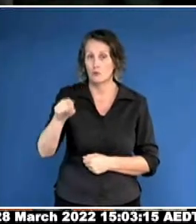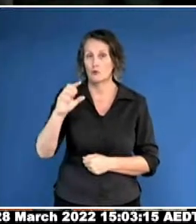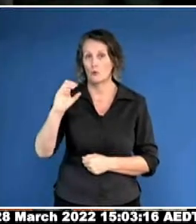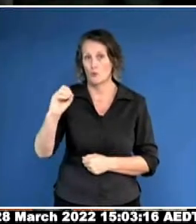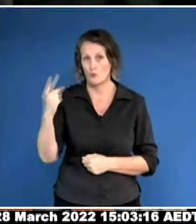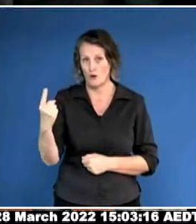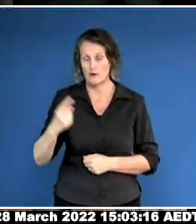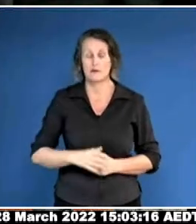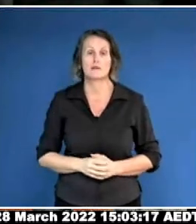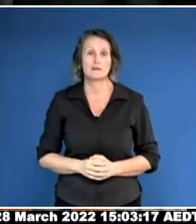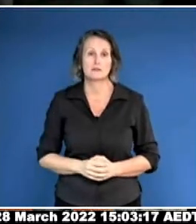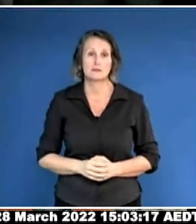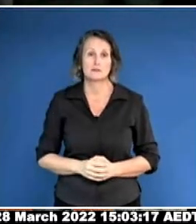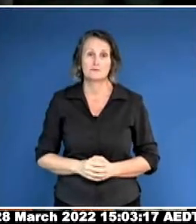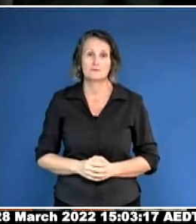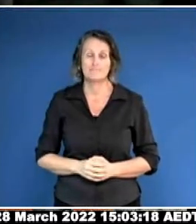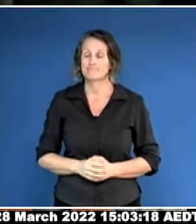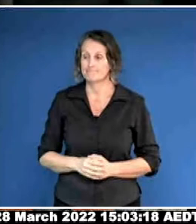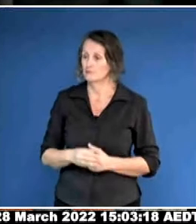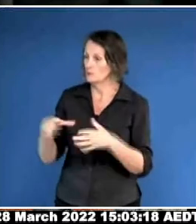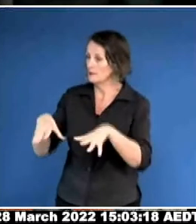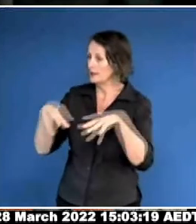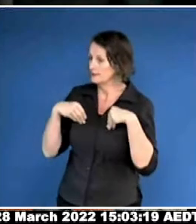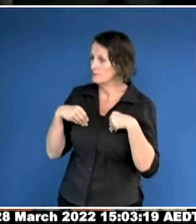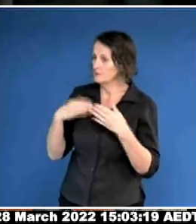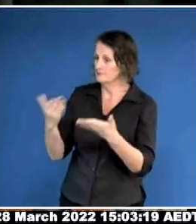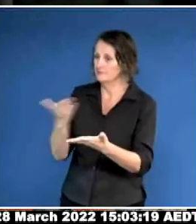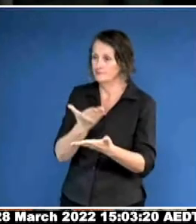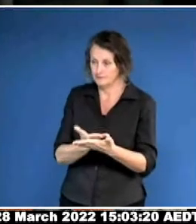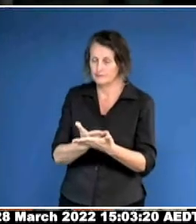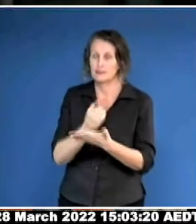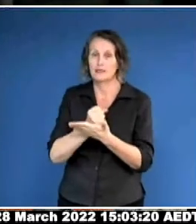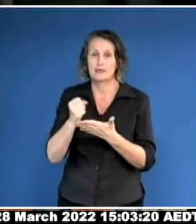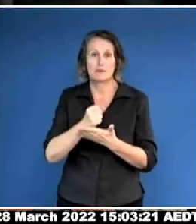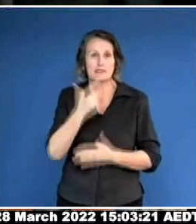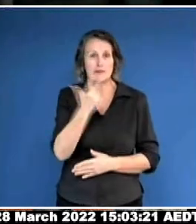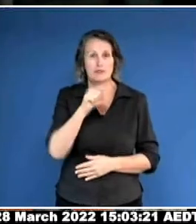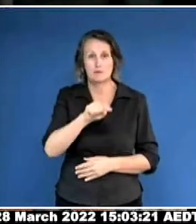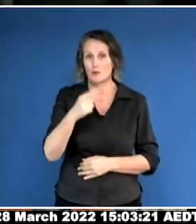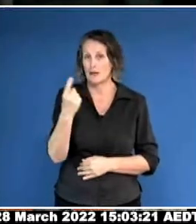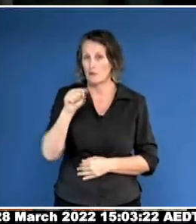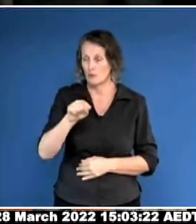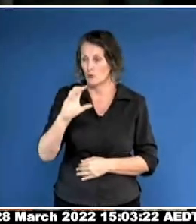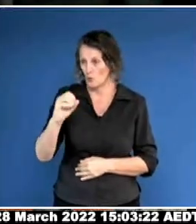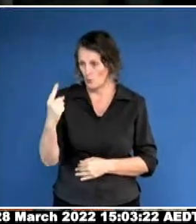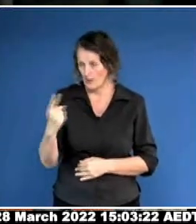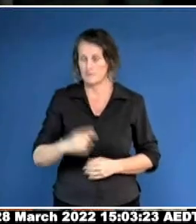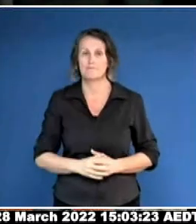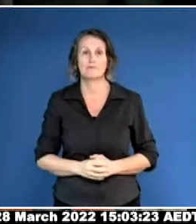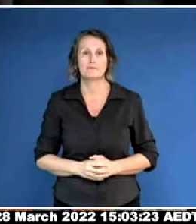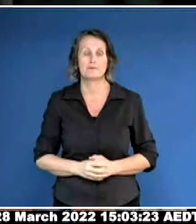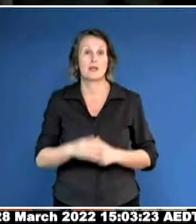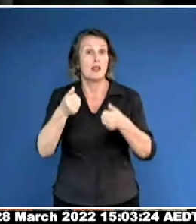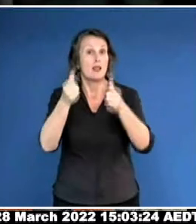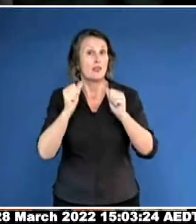17.11.1. Yes, Ms. Lee's statement will be admitted into evidence and given the marking of exhibit 17.11.1. And the next witness